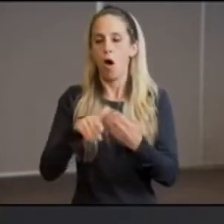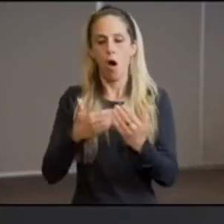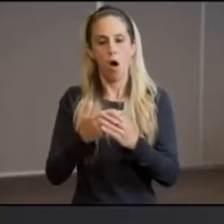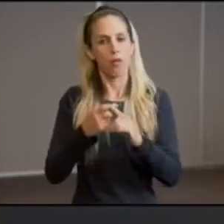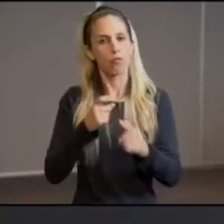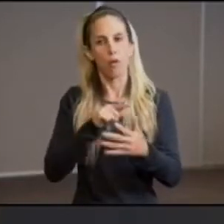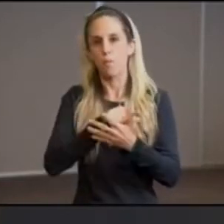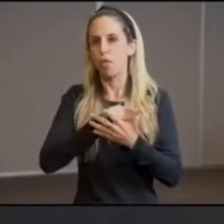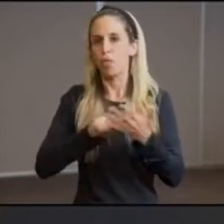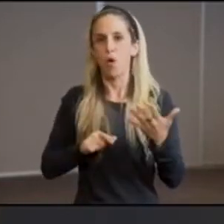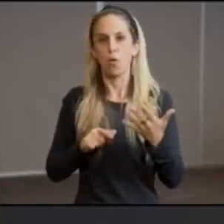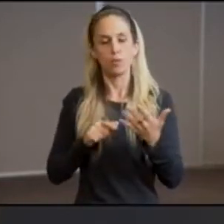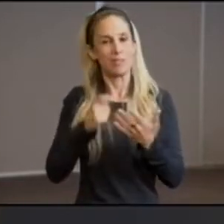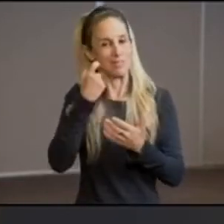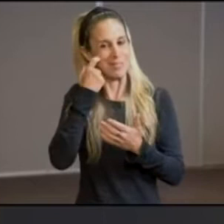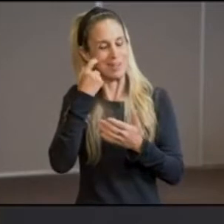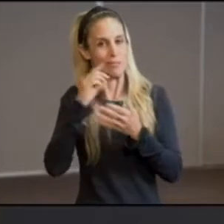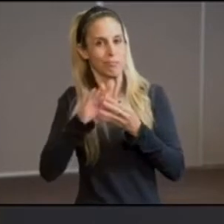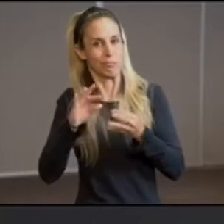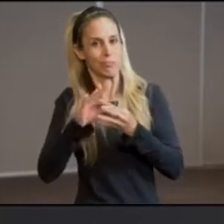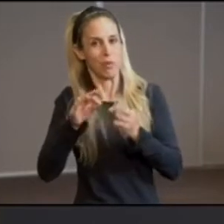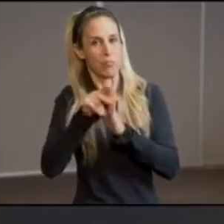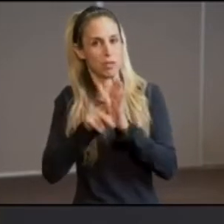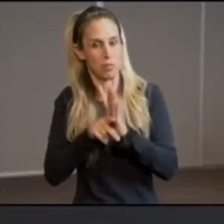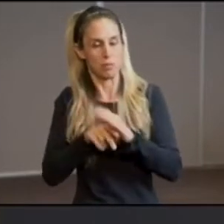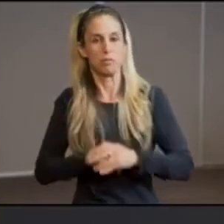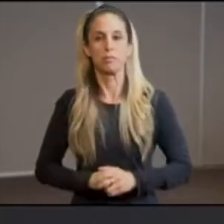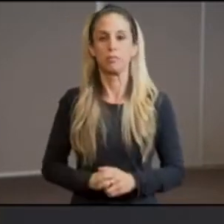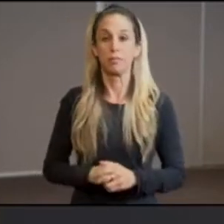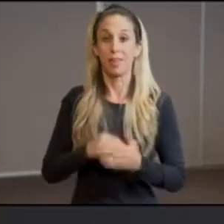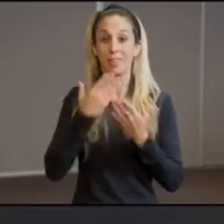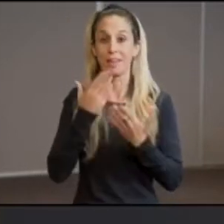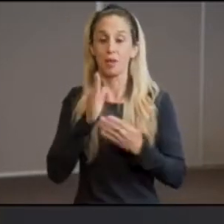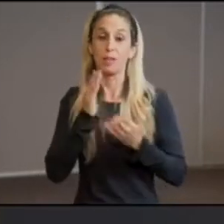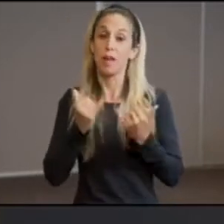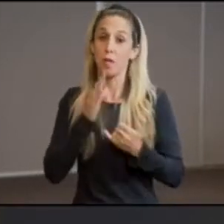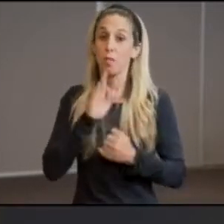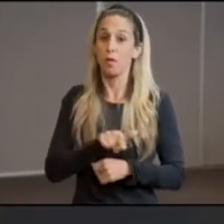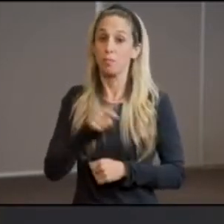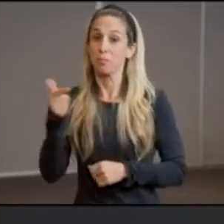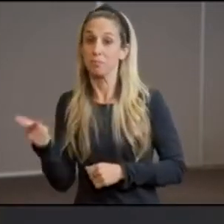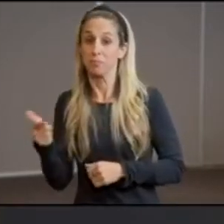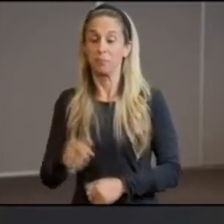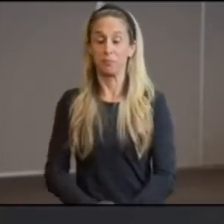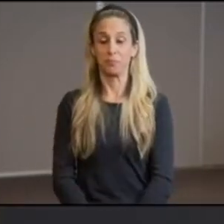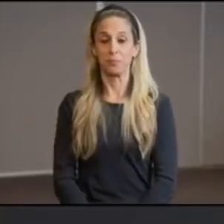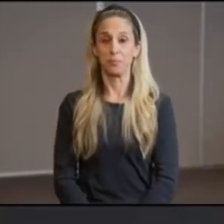those principles that I discussed. Thanks, and I'm going to turn it over.